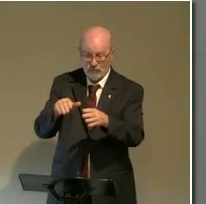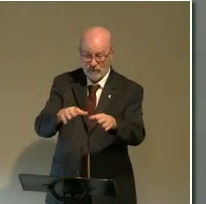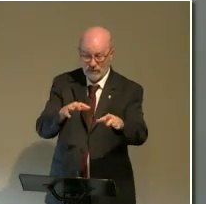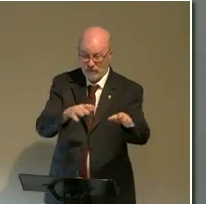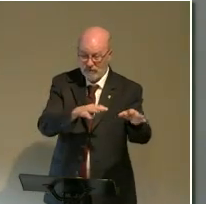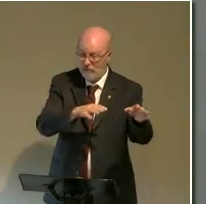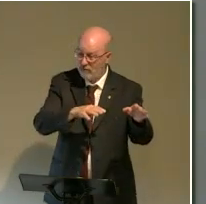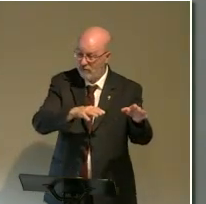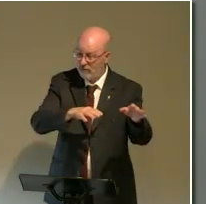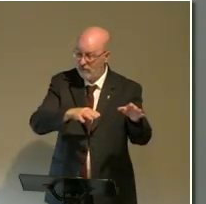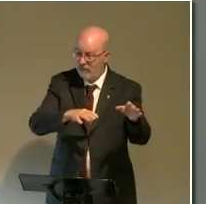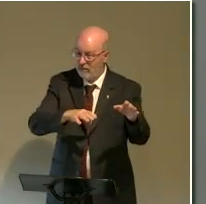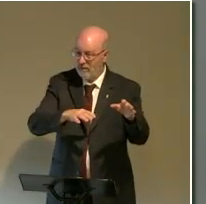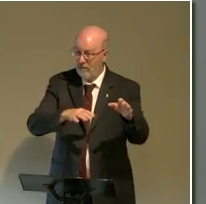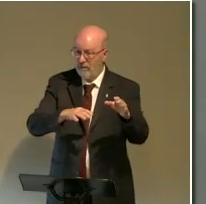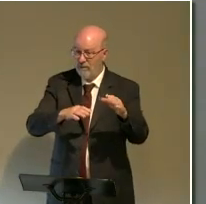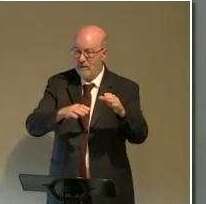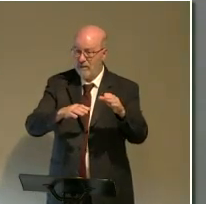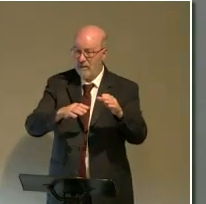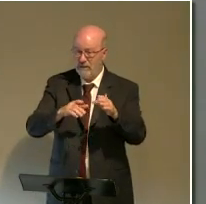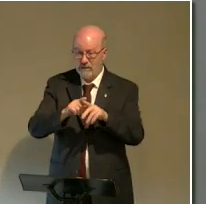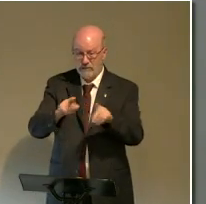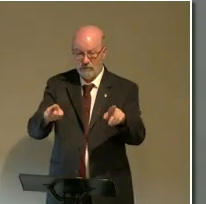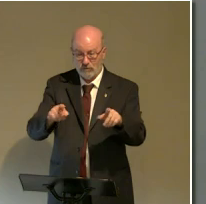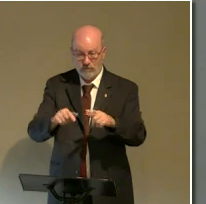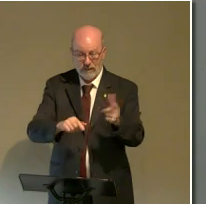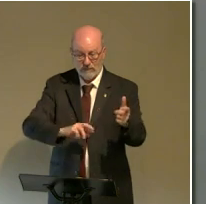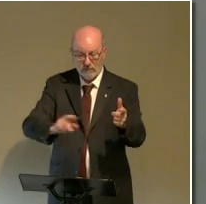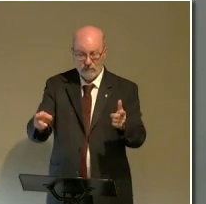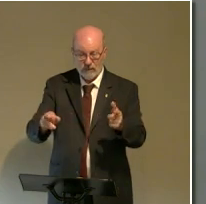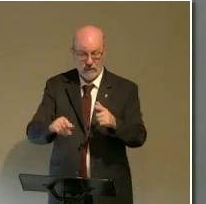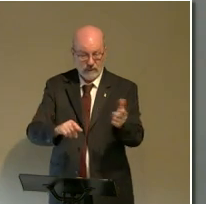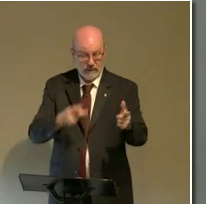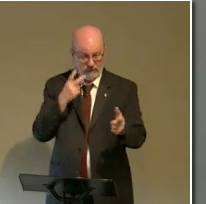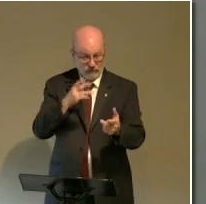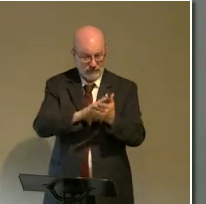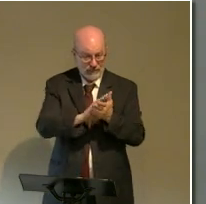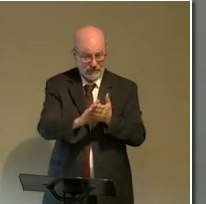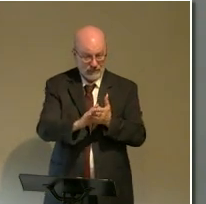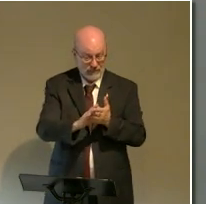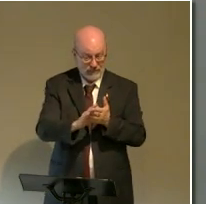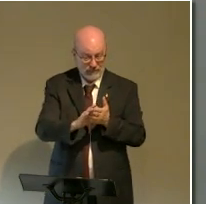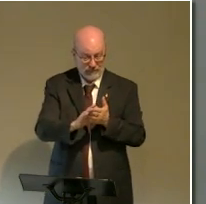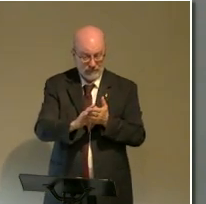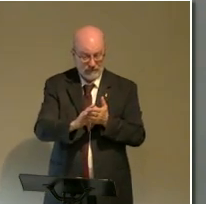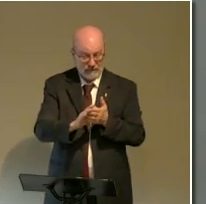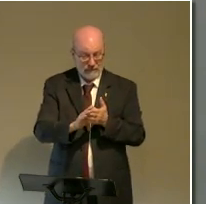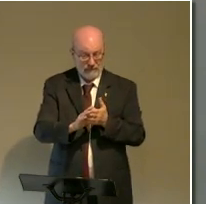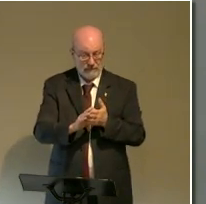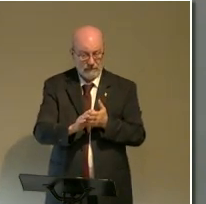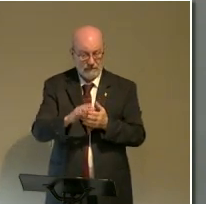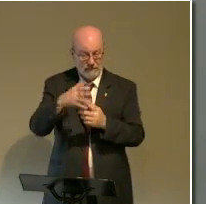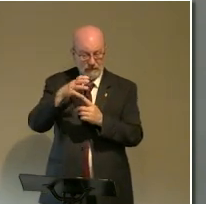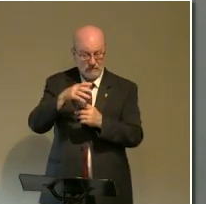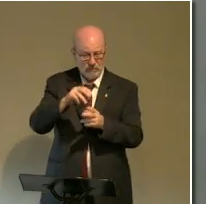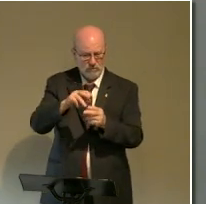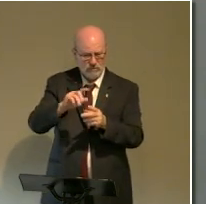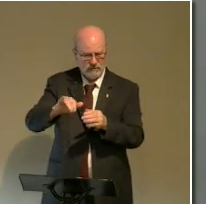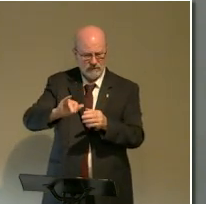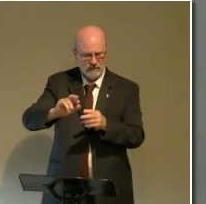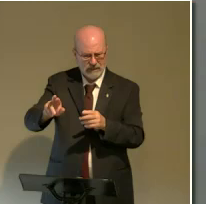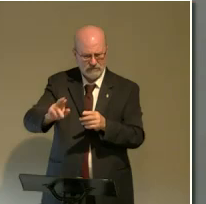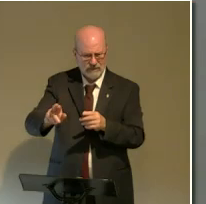river, and there's a fork in the road. You can go left or right, and the left side looks really good. Okay, and the guy in the helicopter says, no, stay